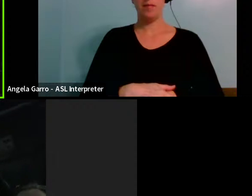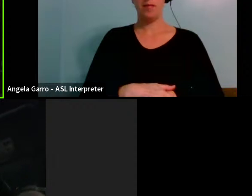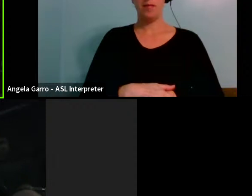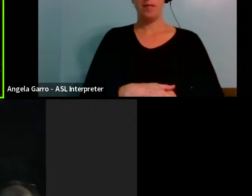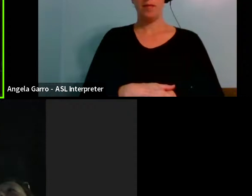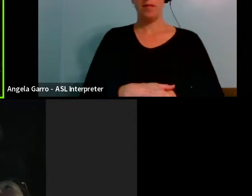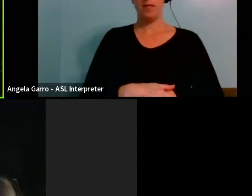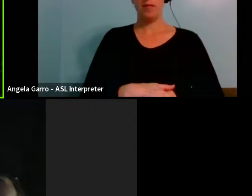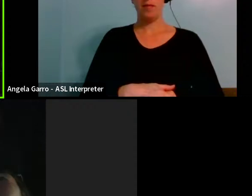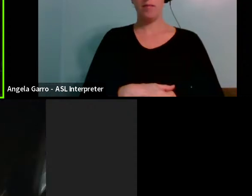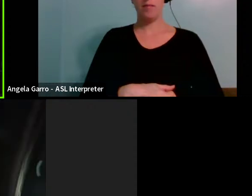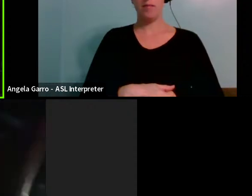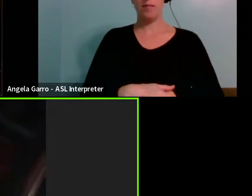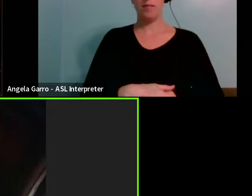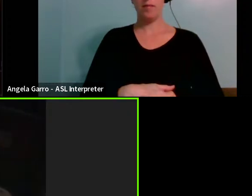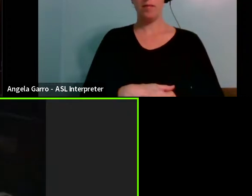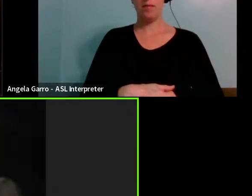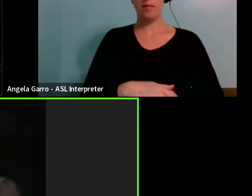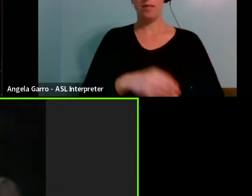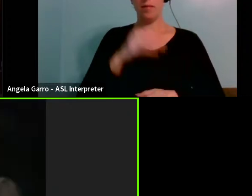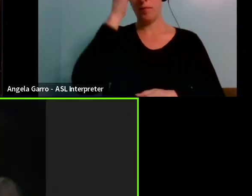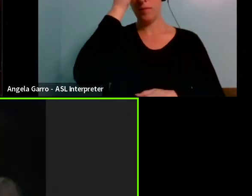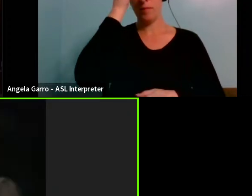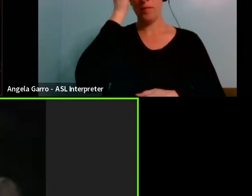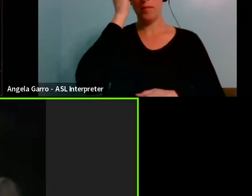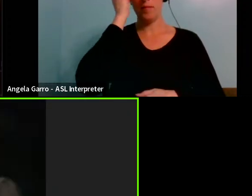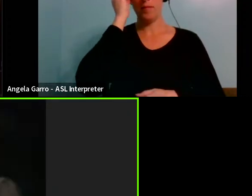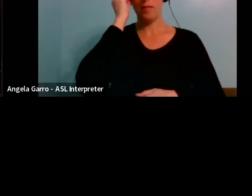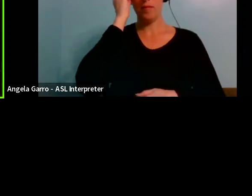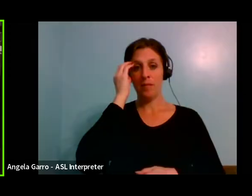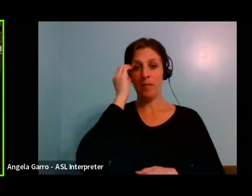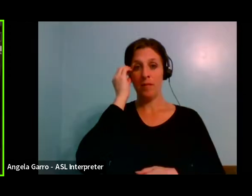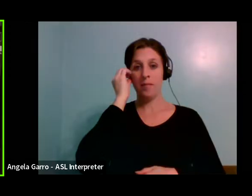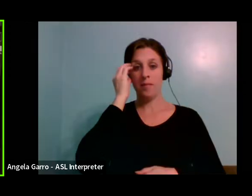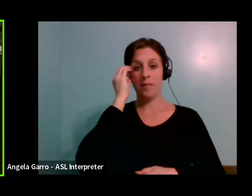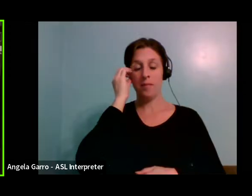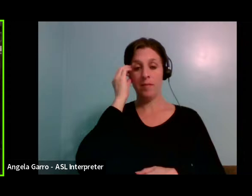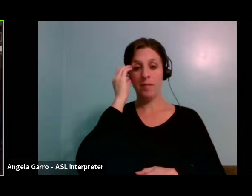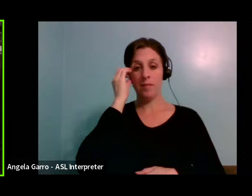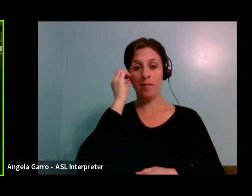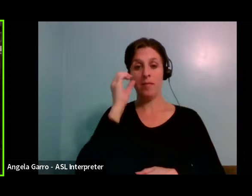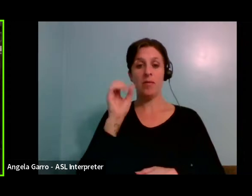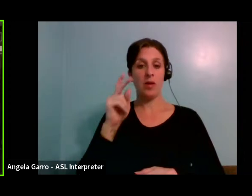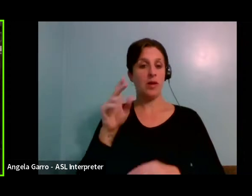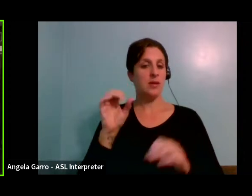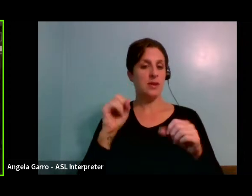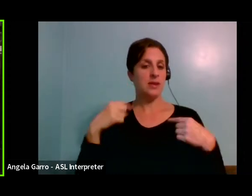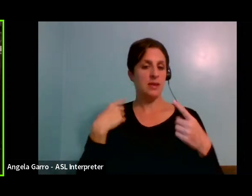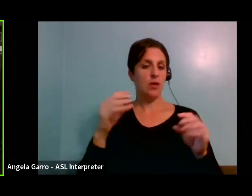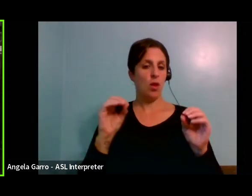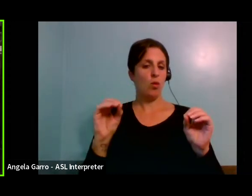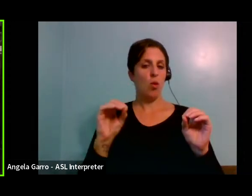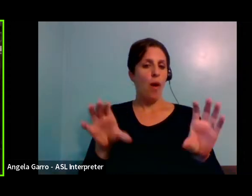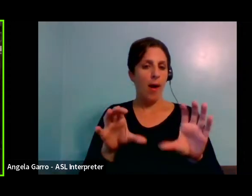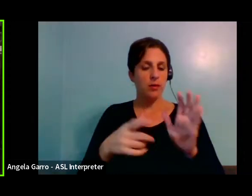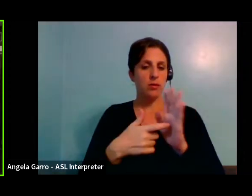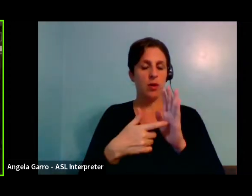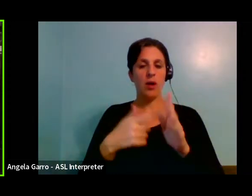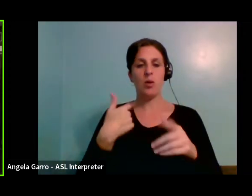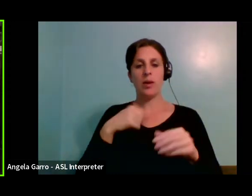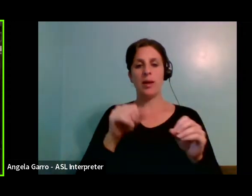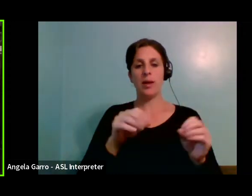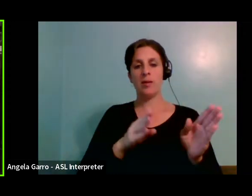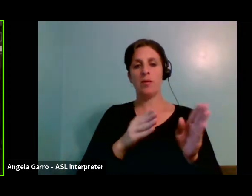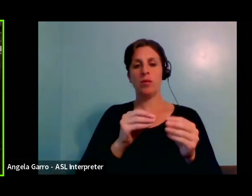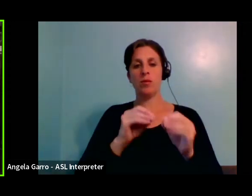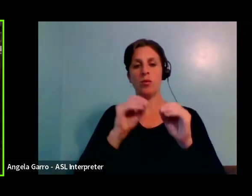Okay. So since this is just there's no action. No. Then we can go on to the